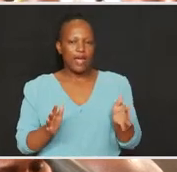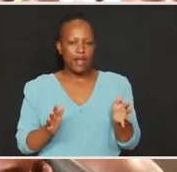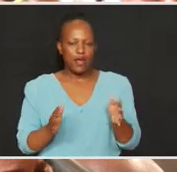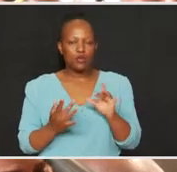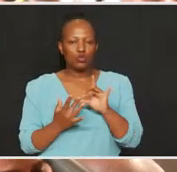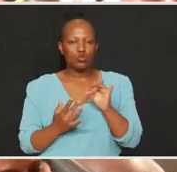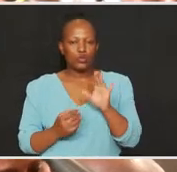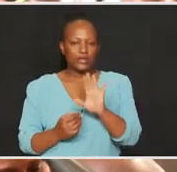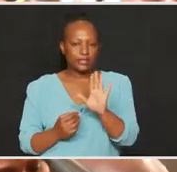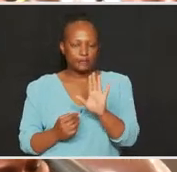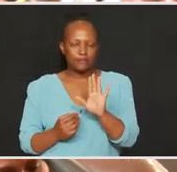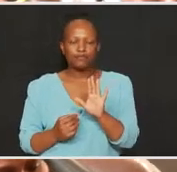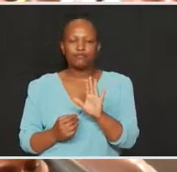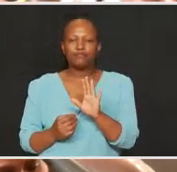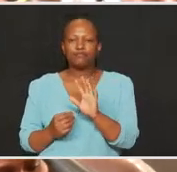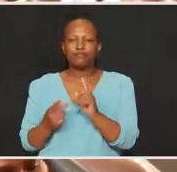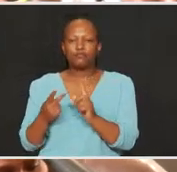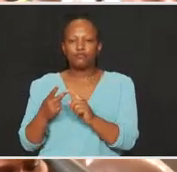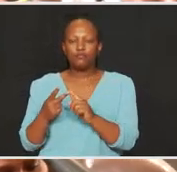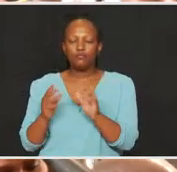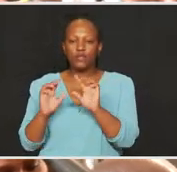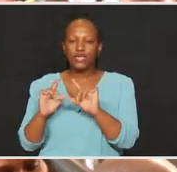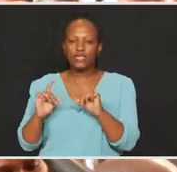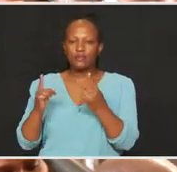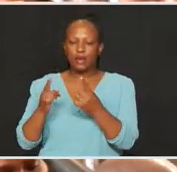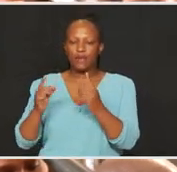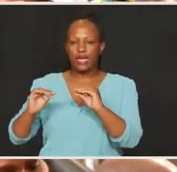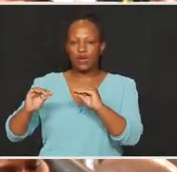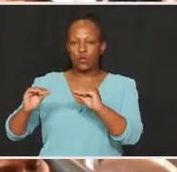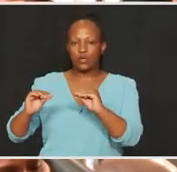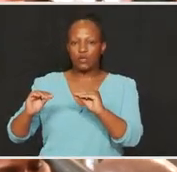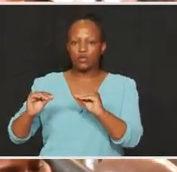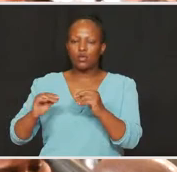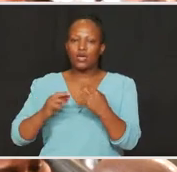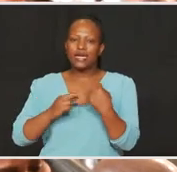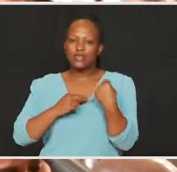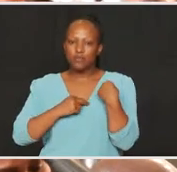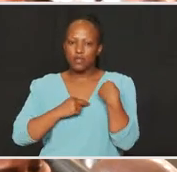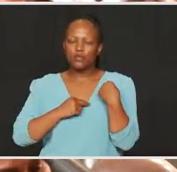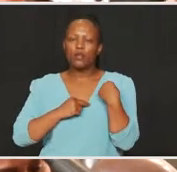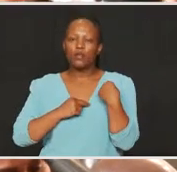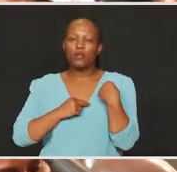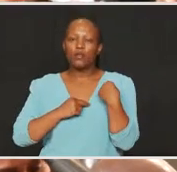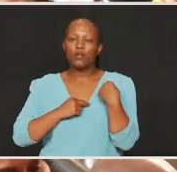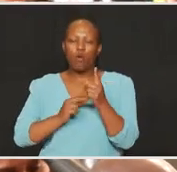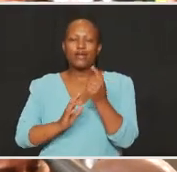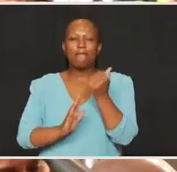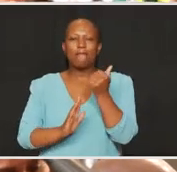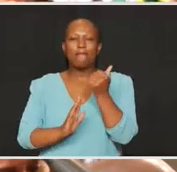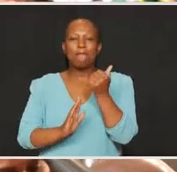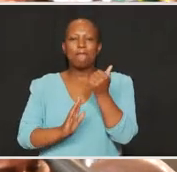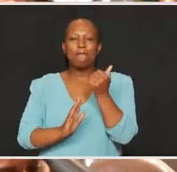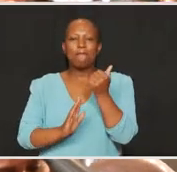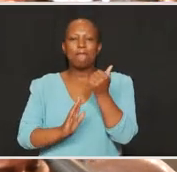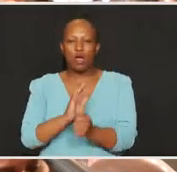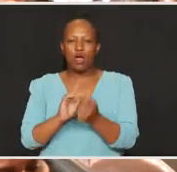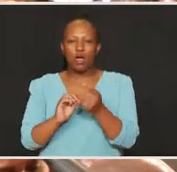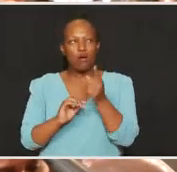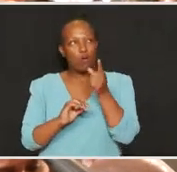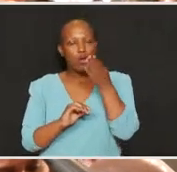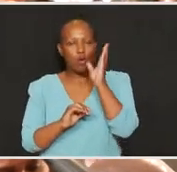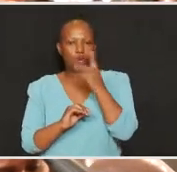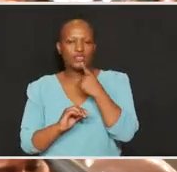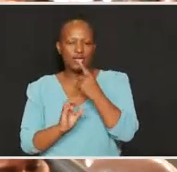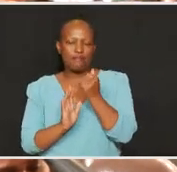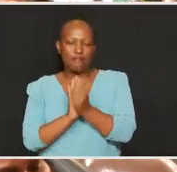the physician but also the Department of Education will be liable for murder before God we strongly reject this